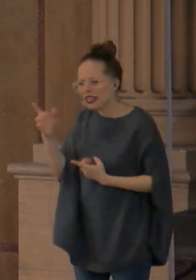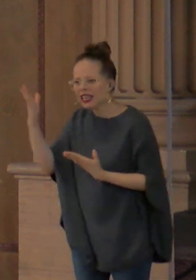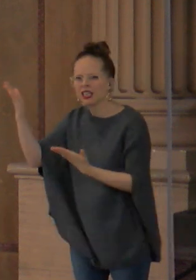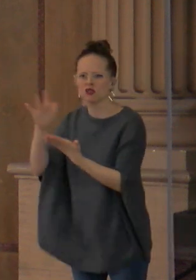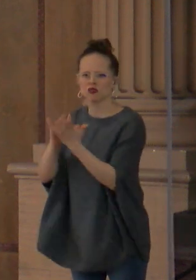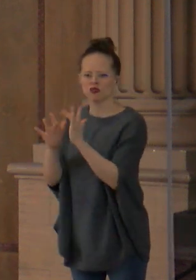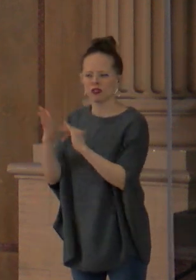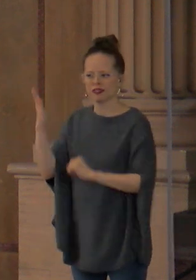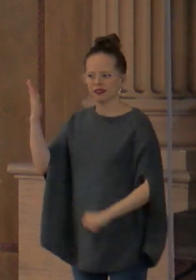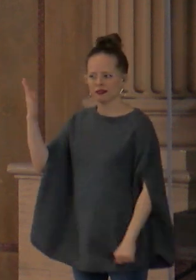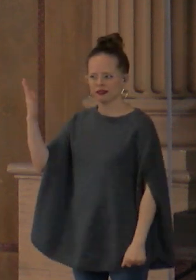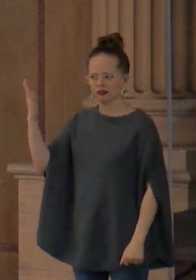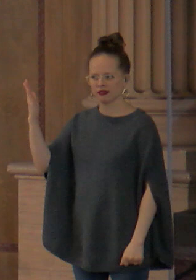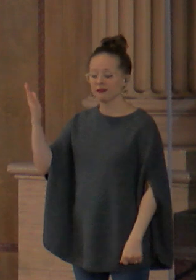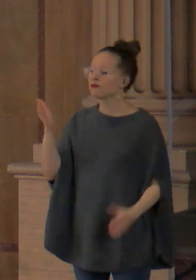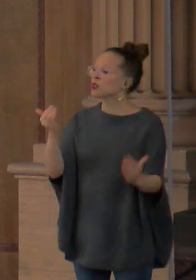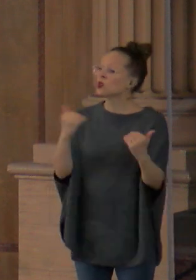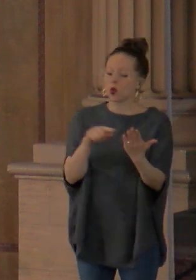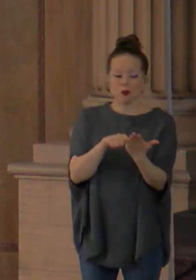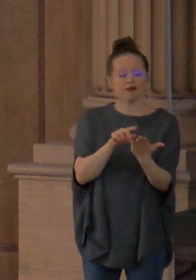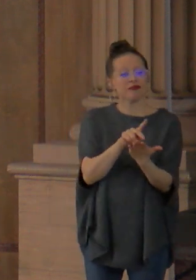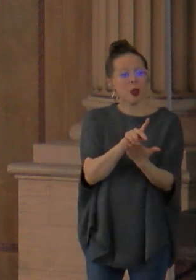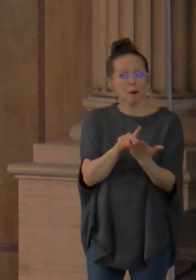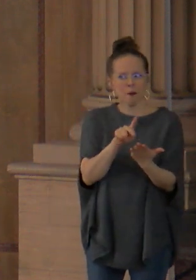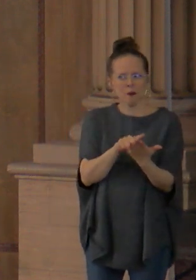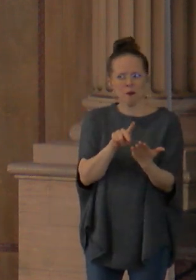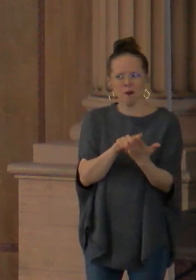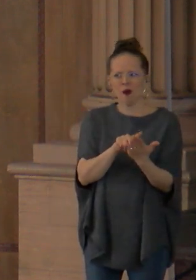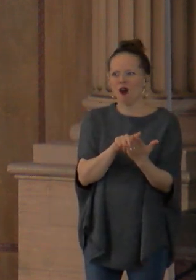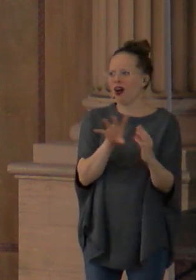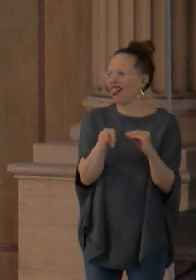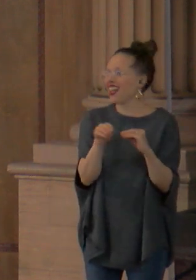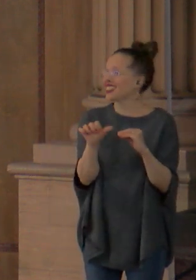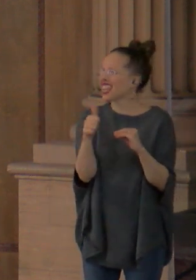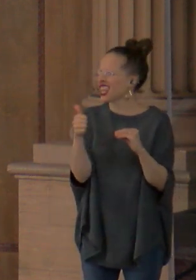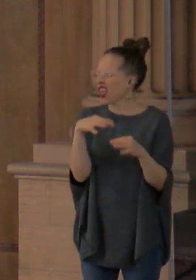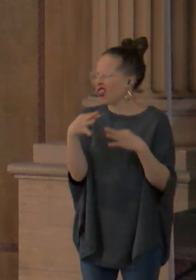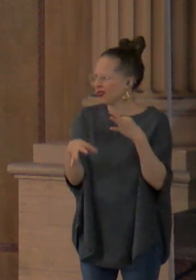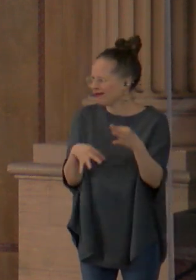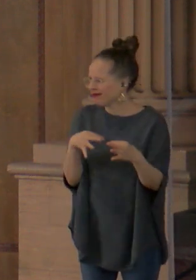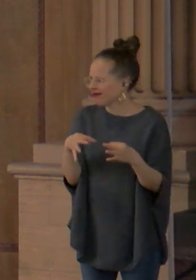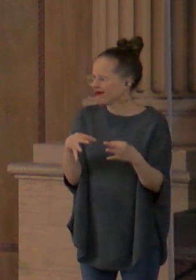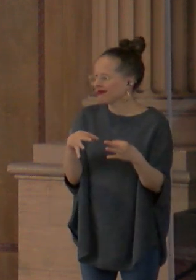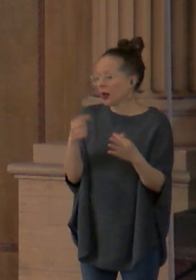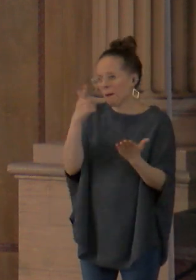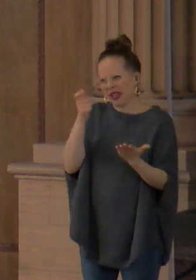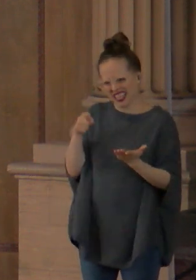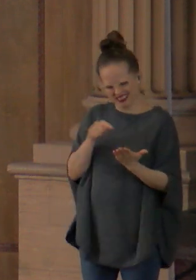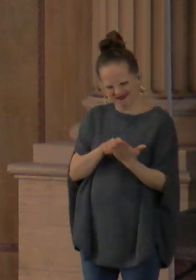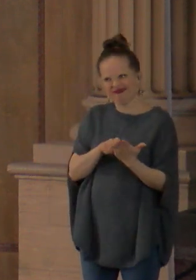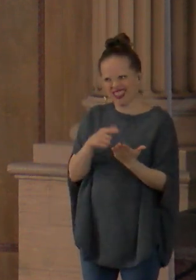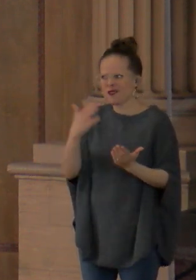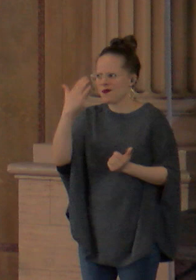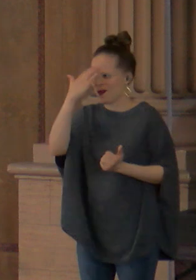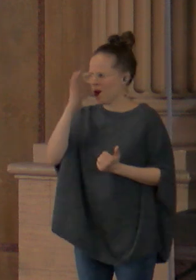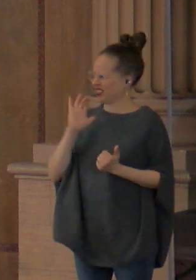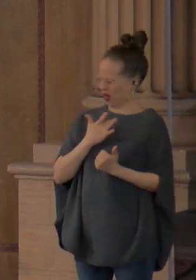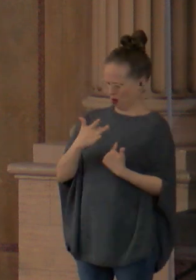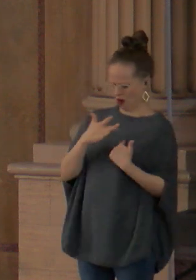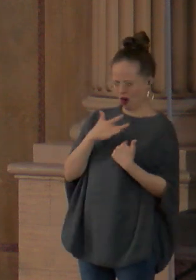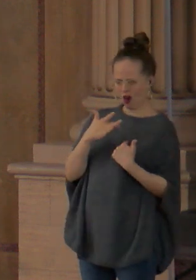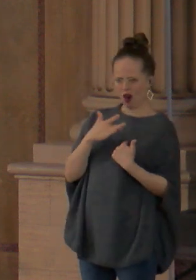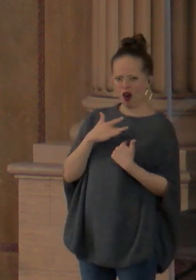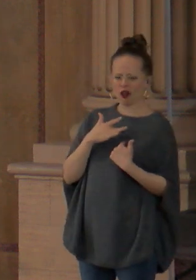opens up another line of argument against our legalistic hearts. Our hearts that love to just think that we can earn our way to God. Ignorant of the righteousness of God.